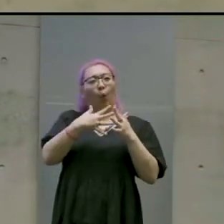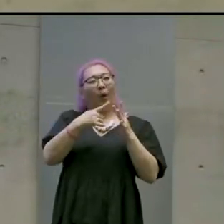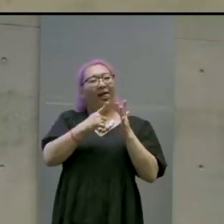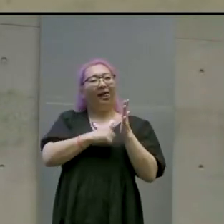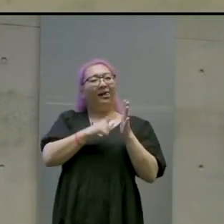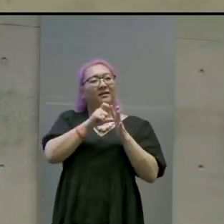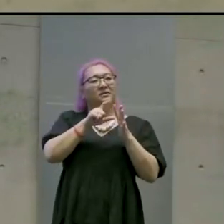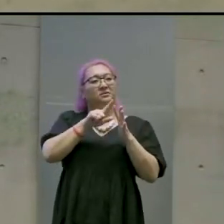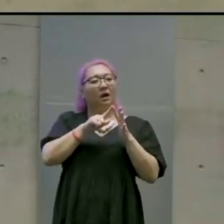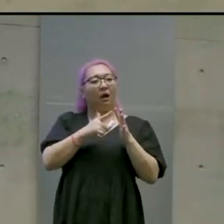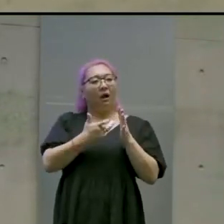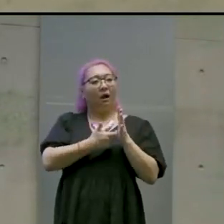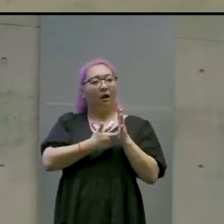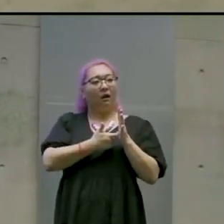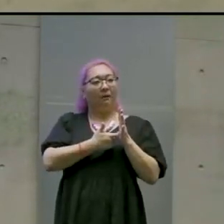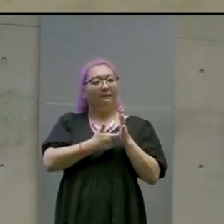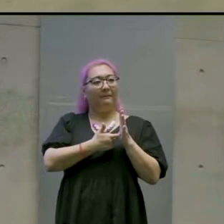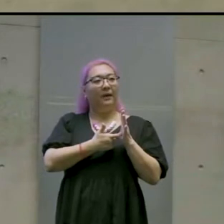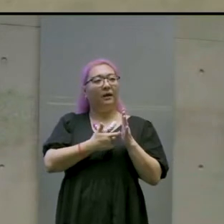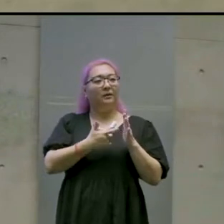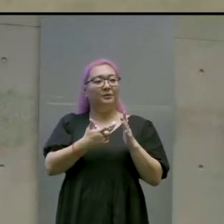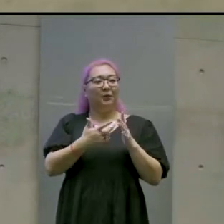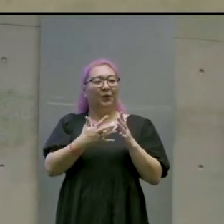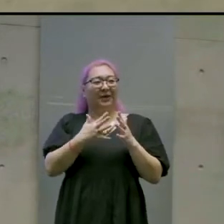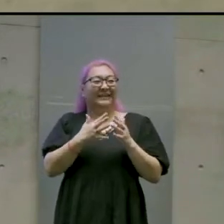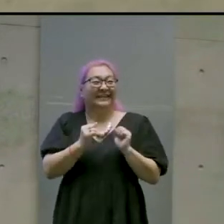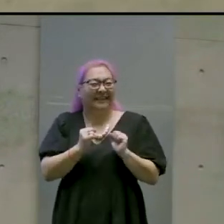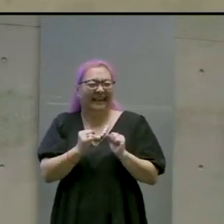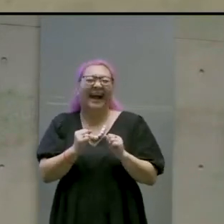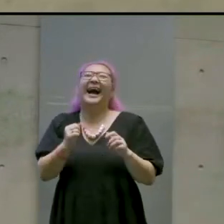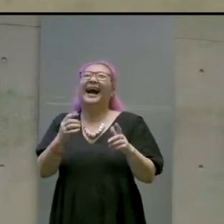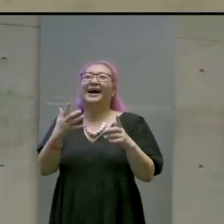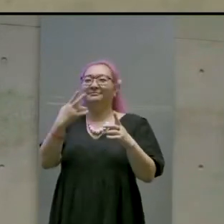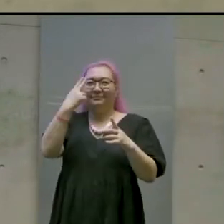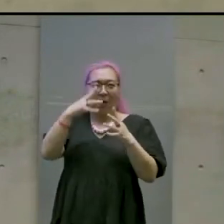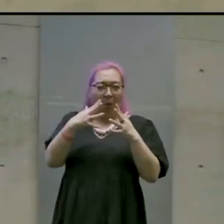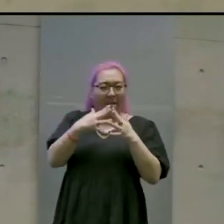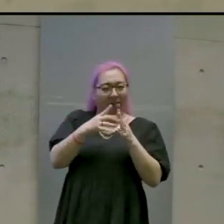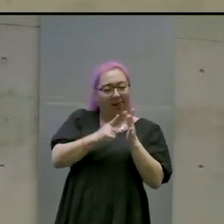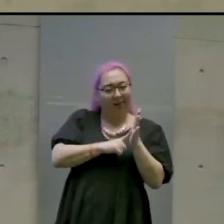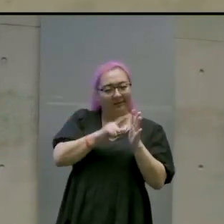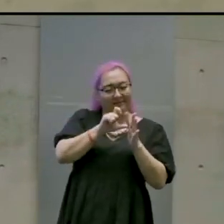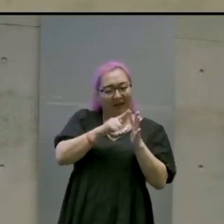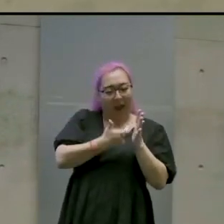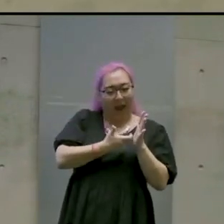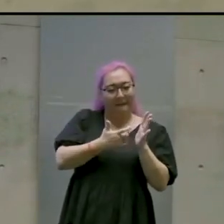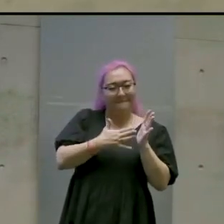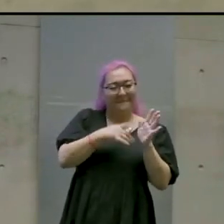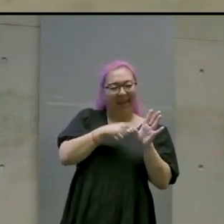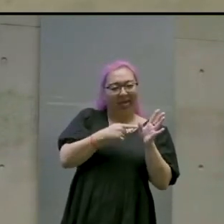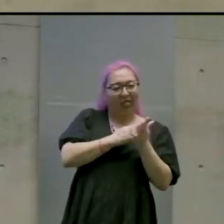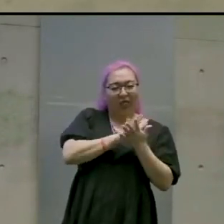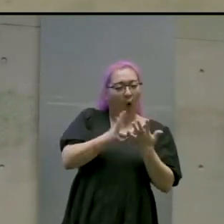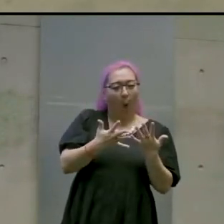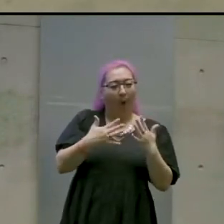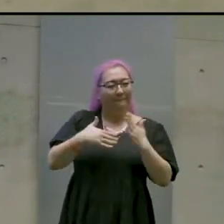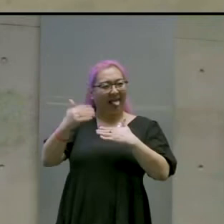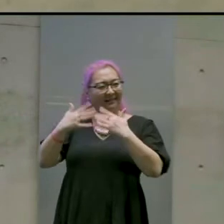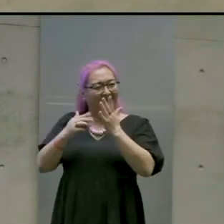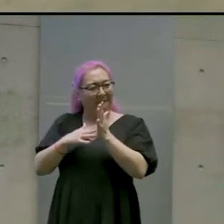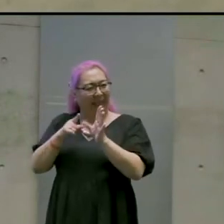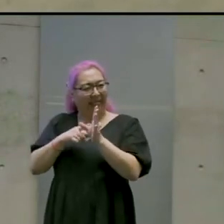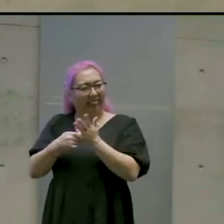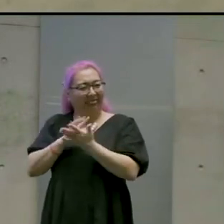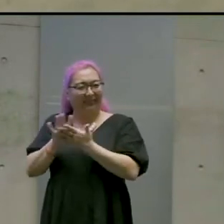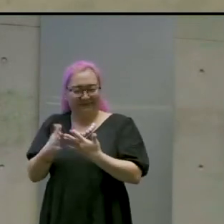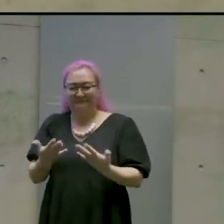procedurally generating a lot of things. I don't actually know how they did it or how it hangs together. But I think fundamentally what doesn't change under